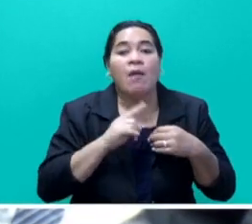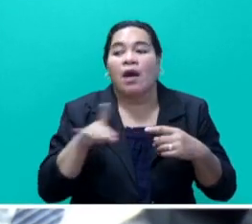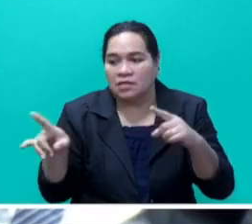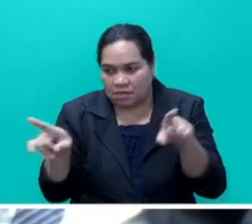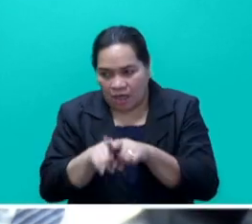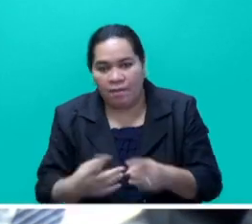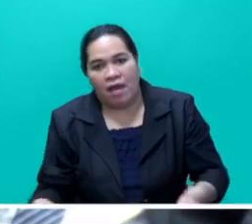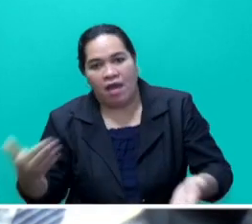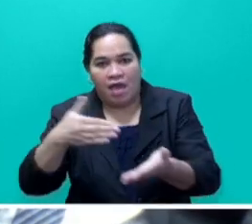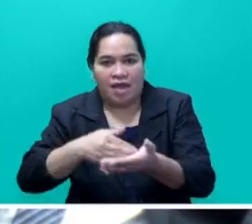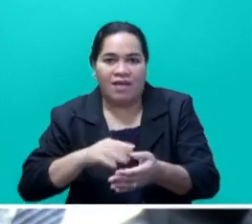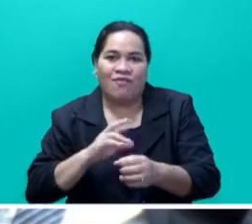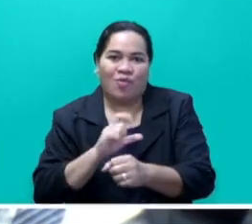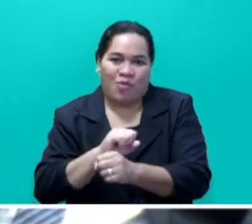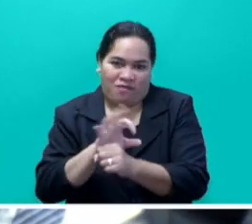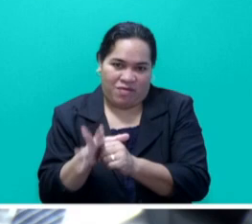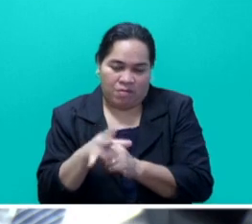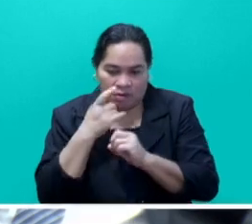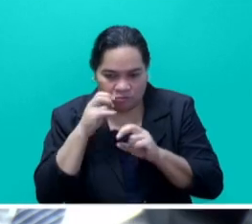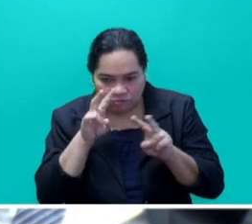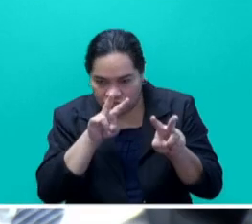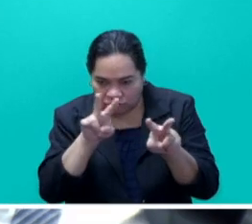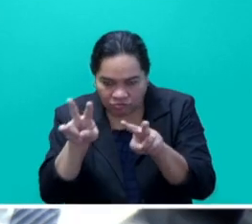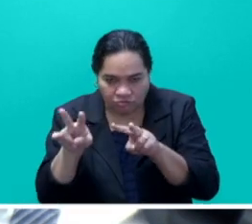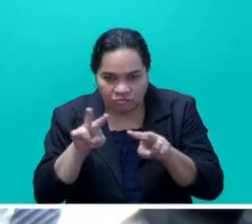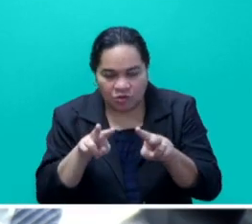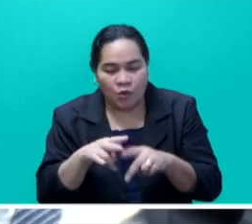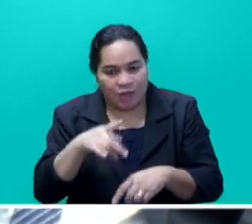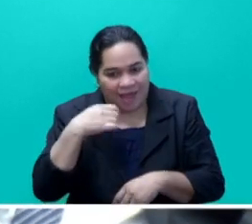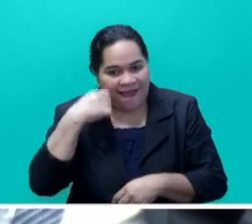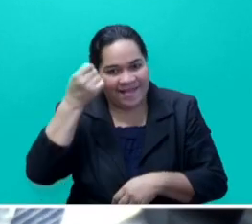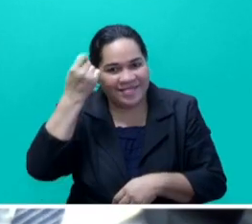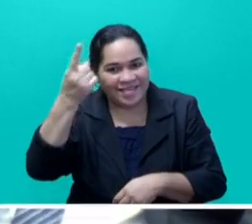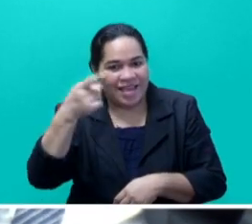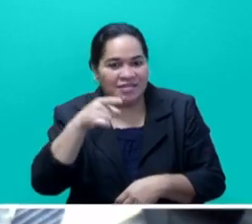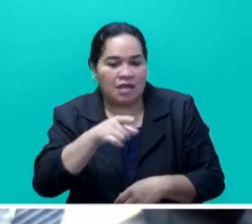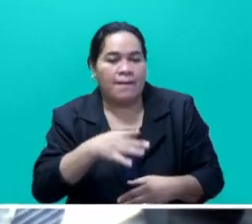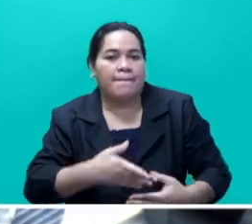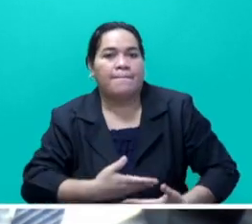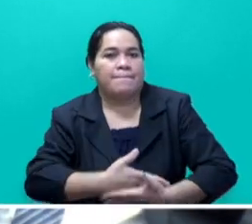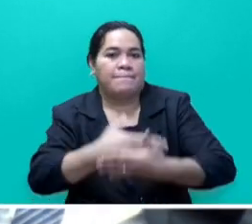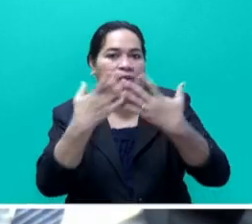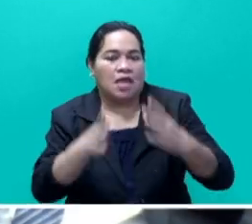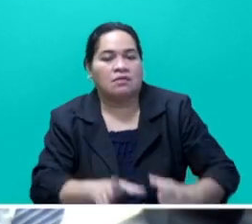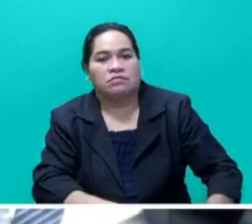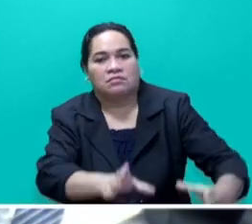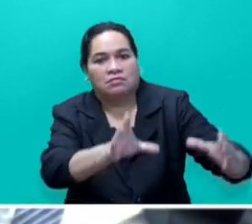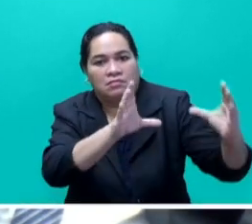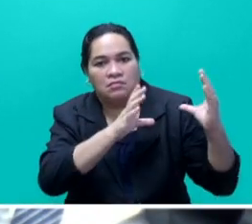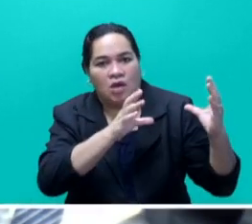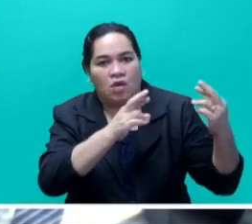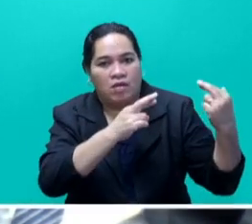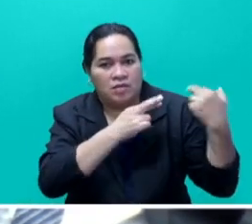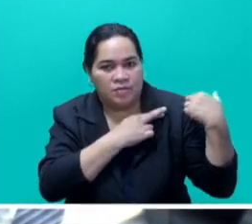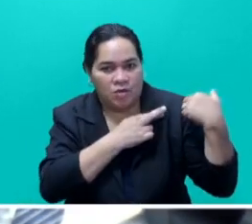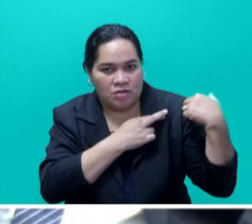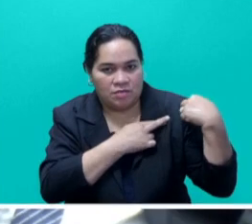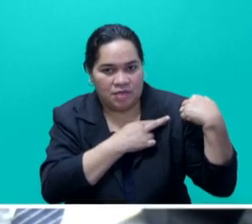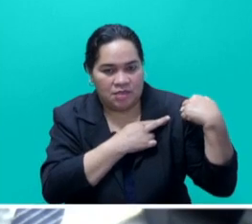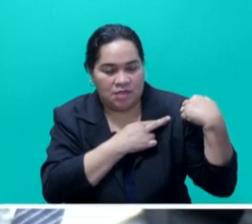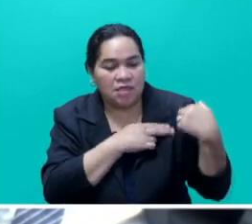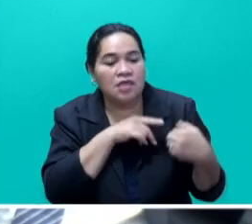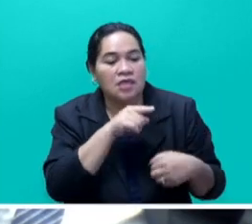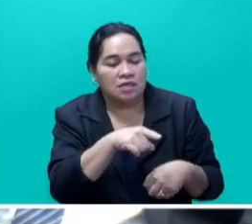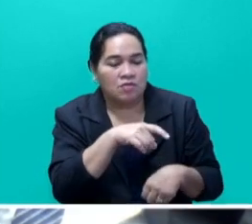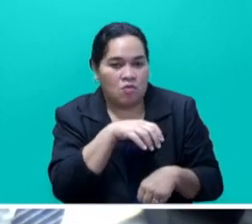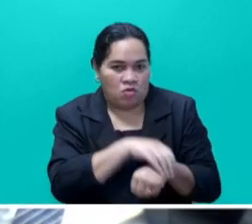responses, we all understand the huge role that the Fiji Police Force undertakes, particularly